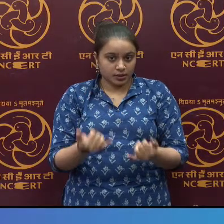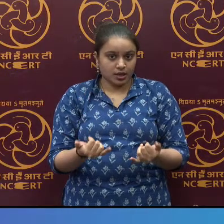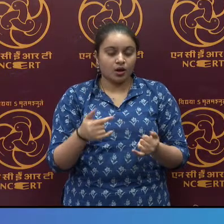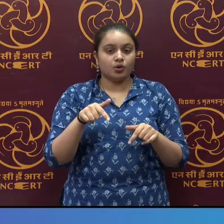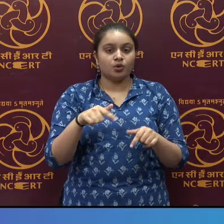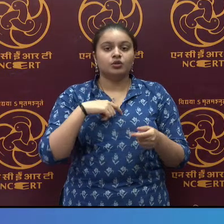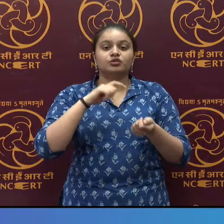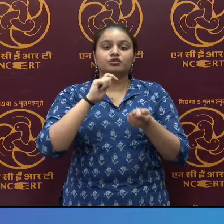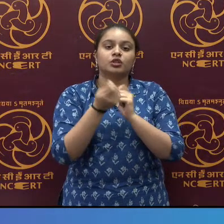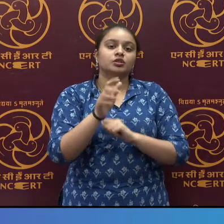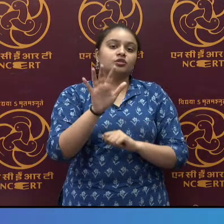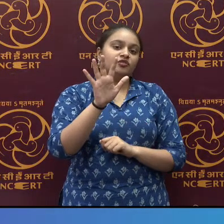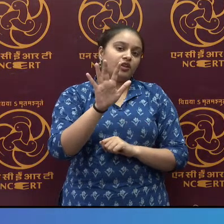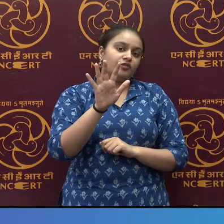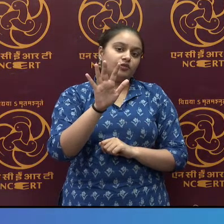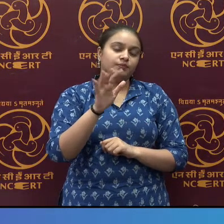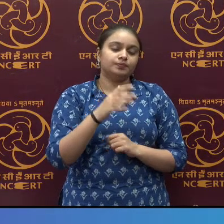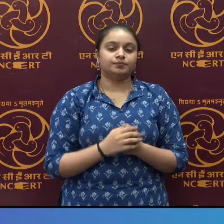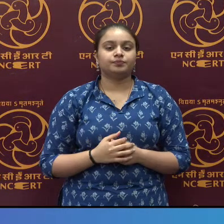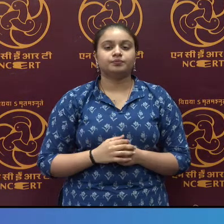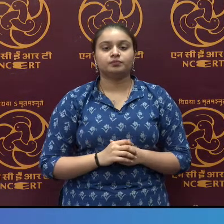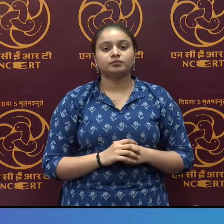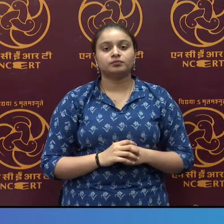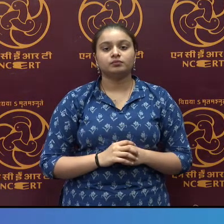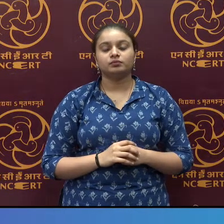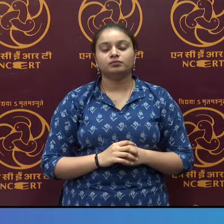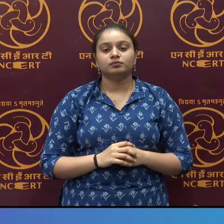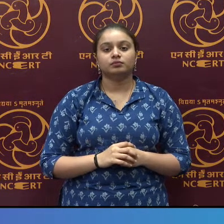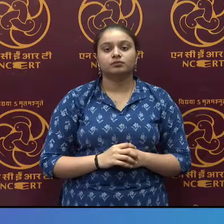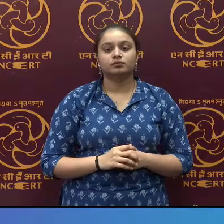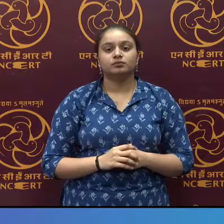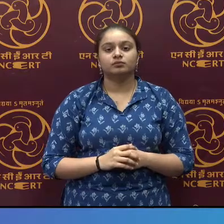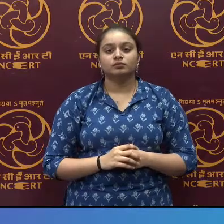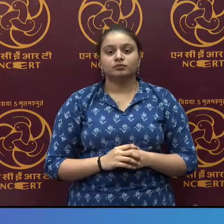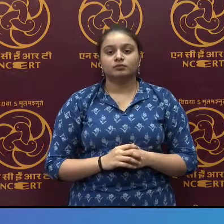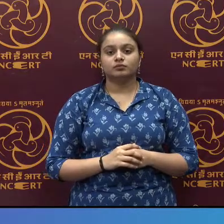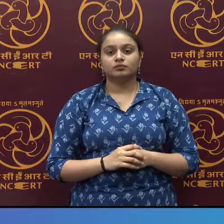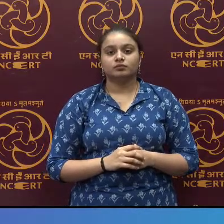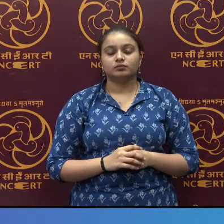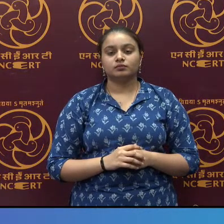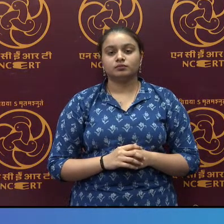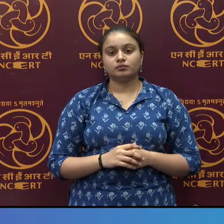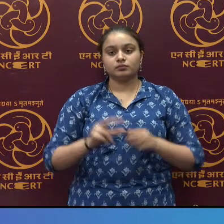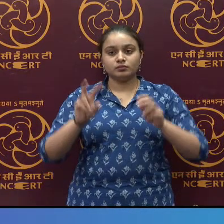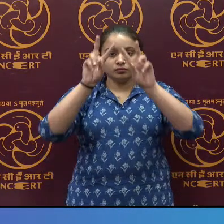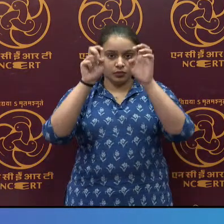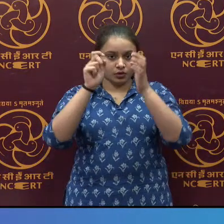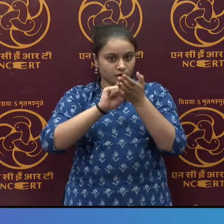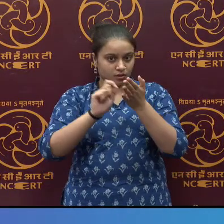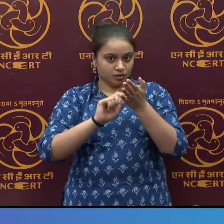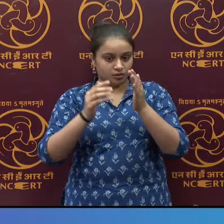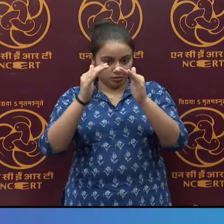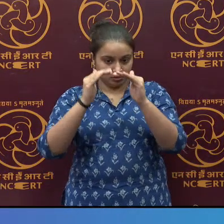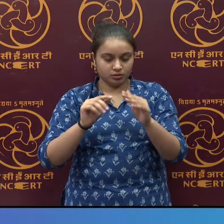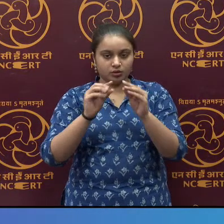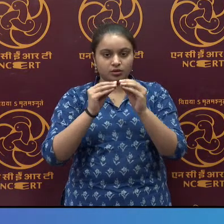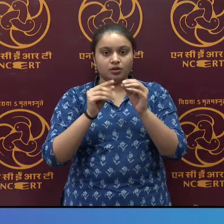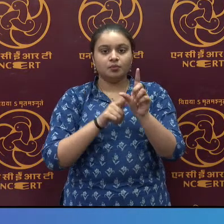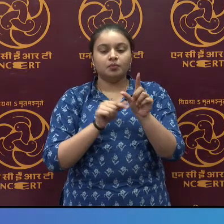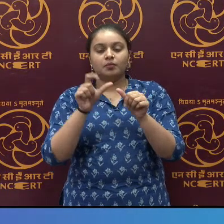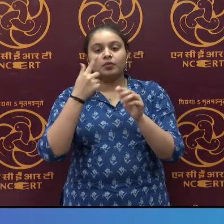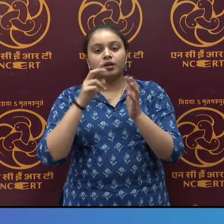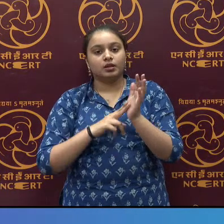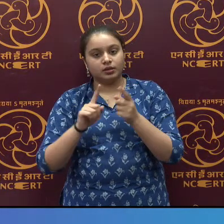been awarded 5 marks in the question paper. So we write title, then there is a byline. In terms